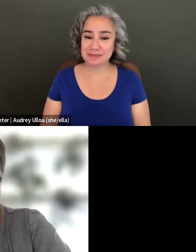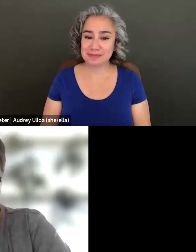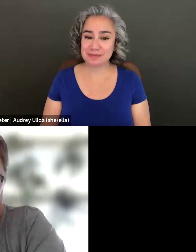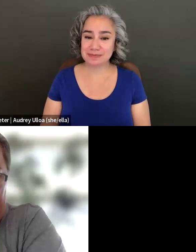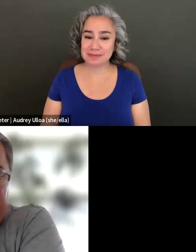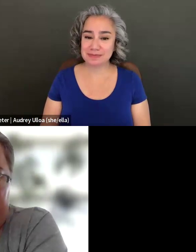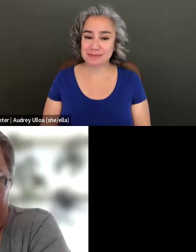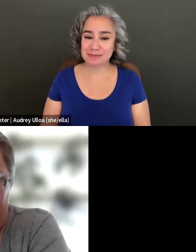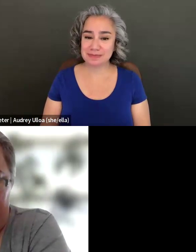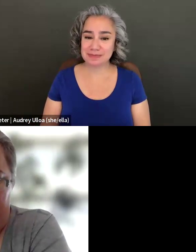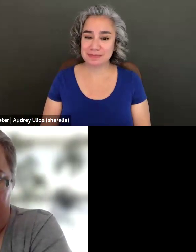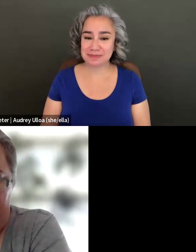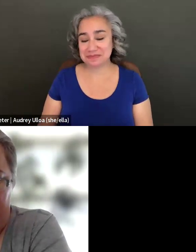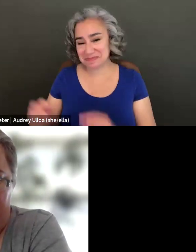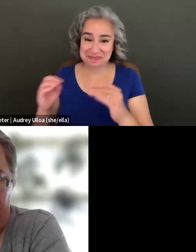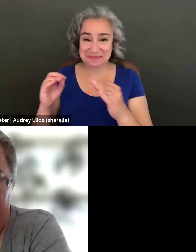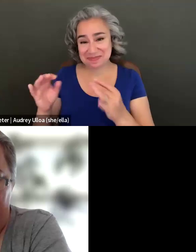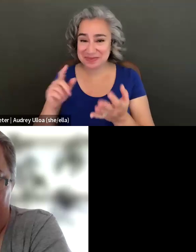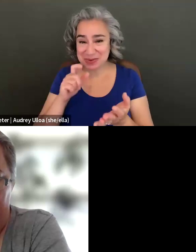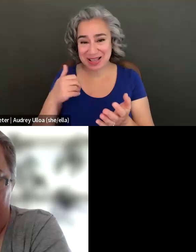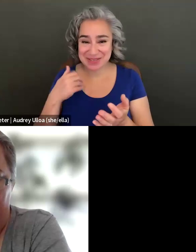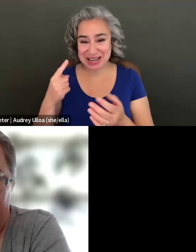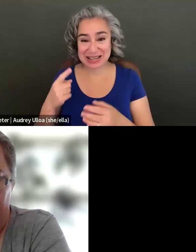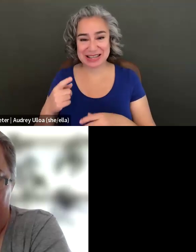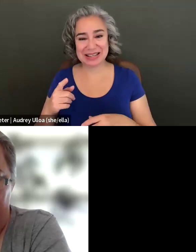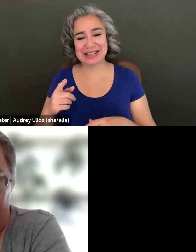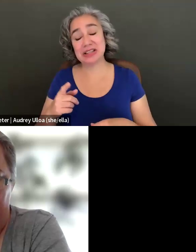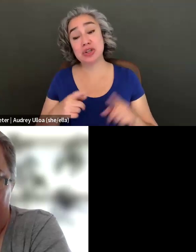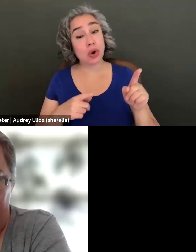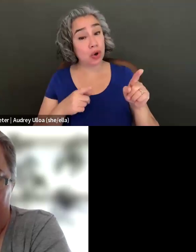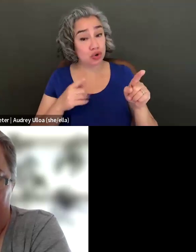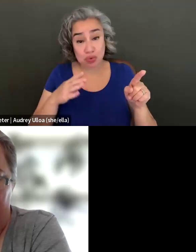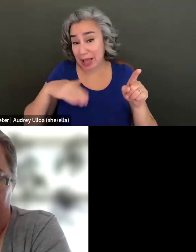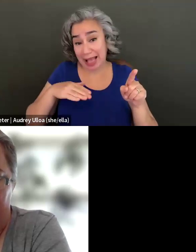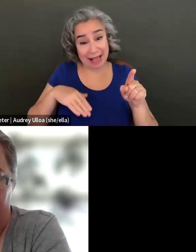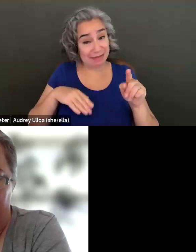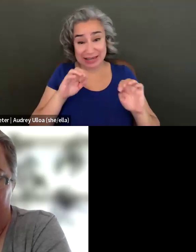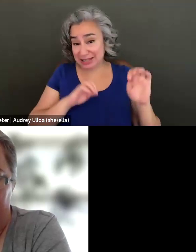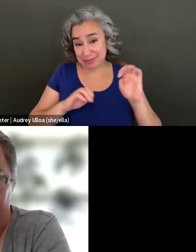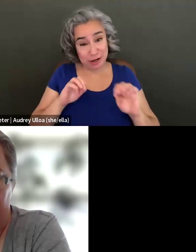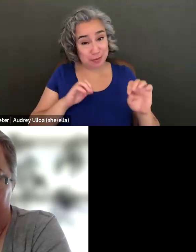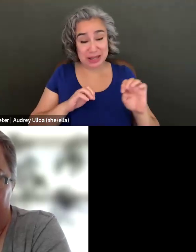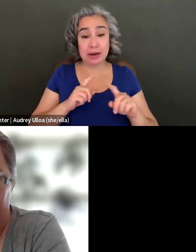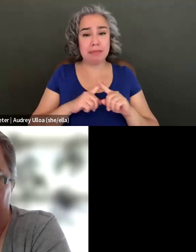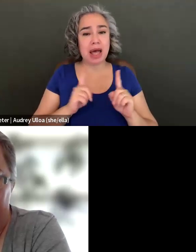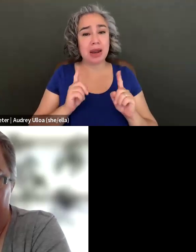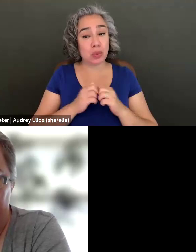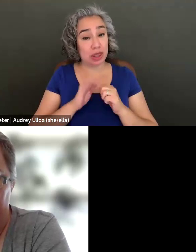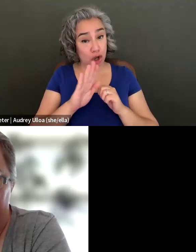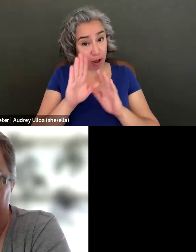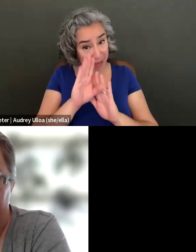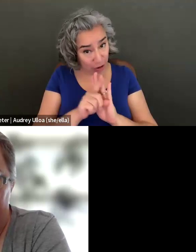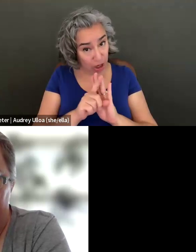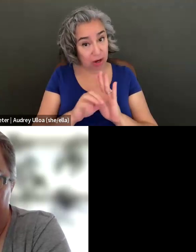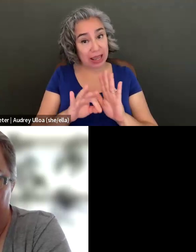But I have one. Okay. So I know you haven't done the experiment yet, Yes. but given your background in other